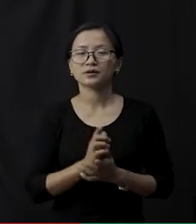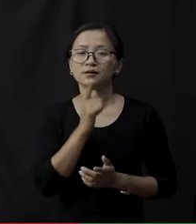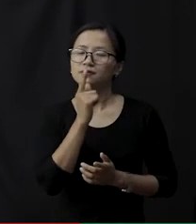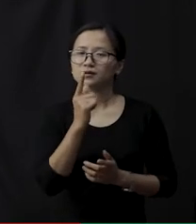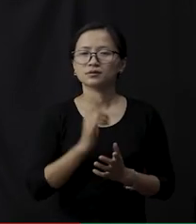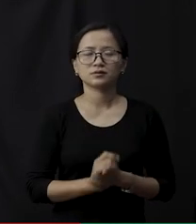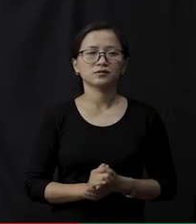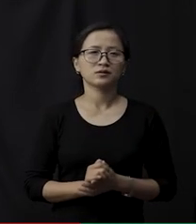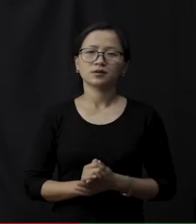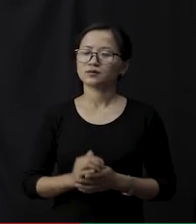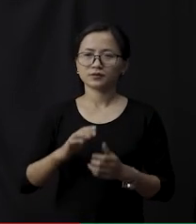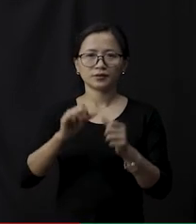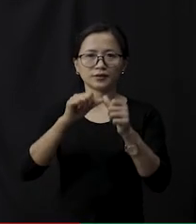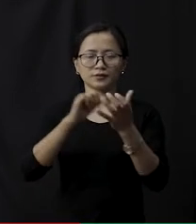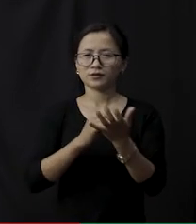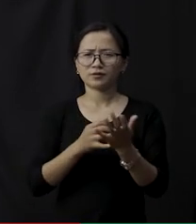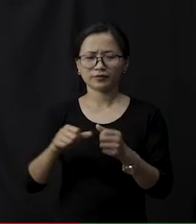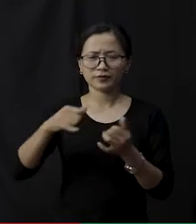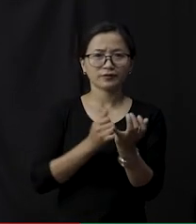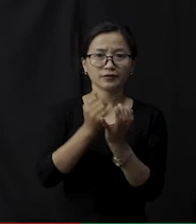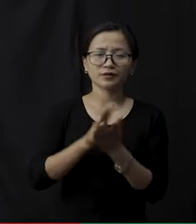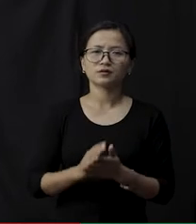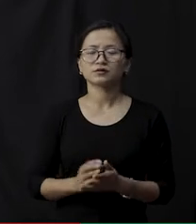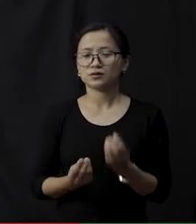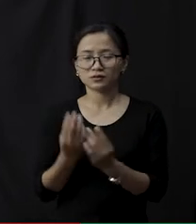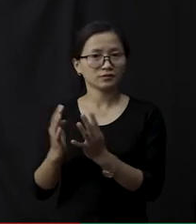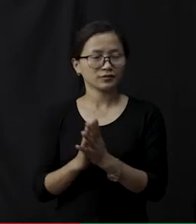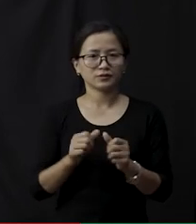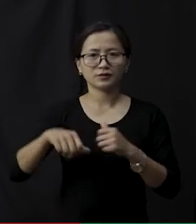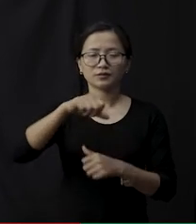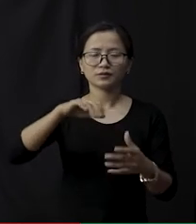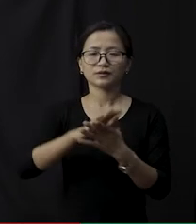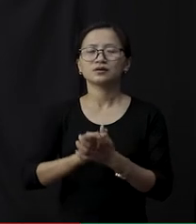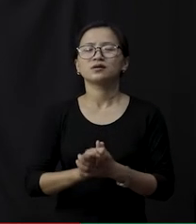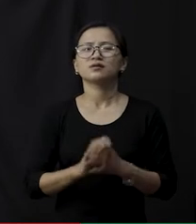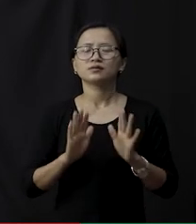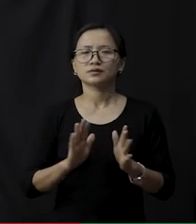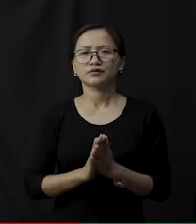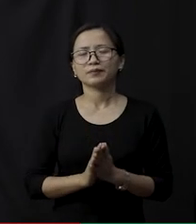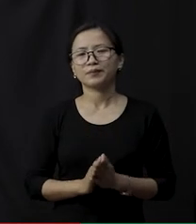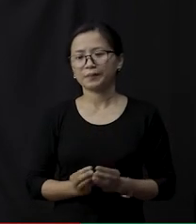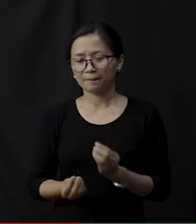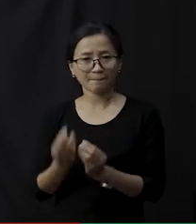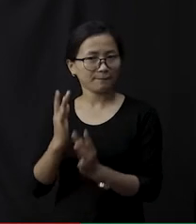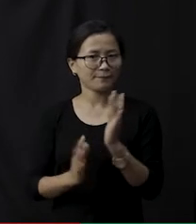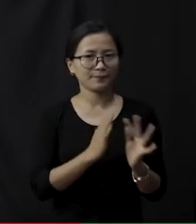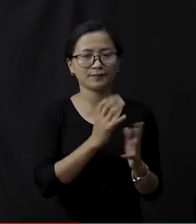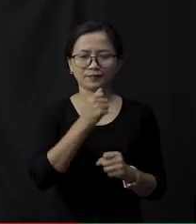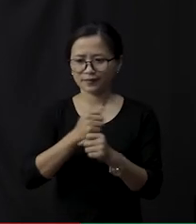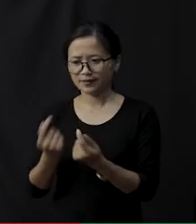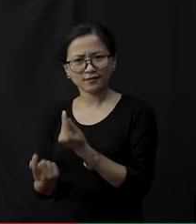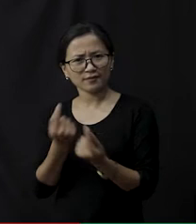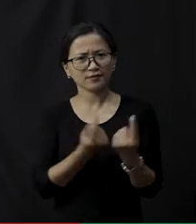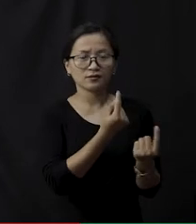me tell you that he's an agriculturist, okay? Agriculturist. And he is very interested in planting, in gardening.